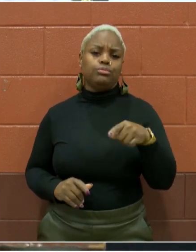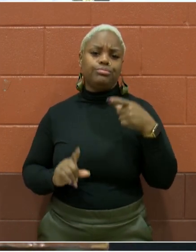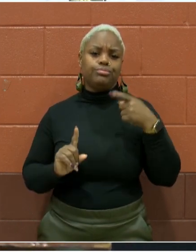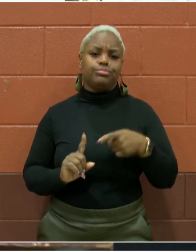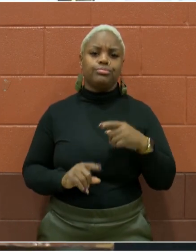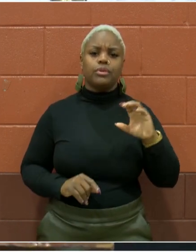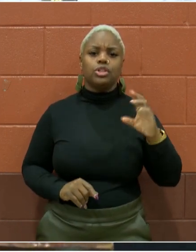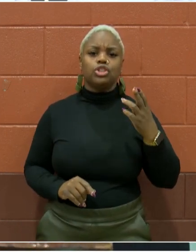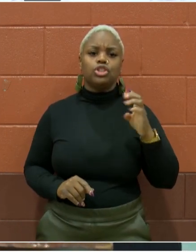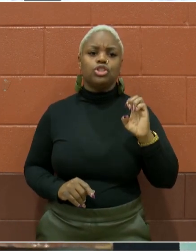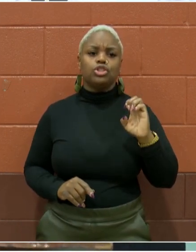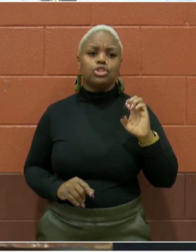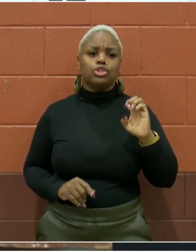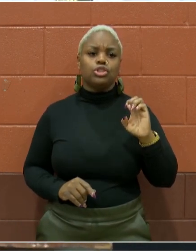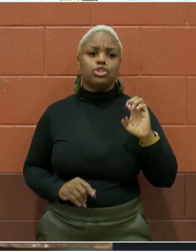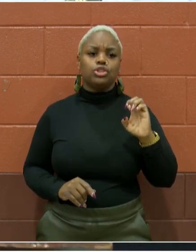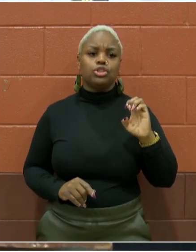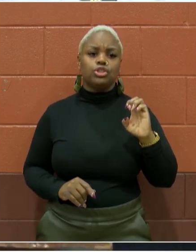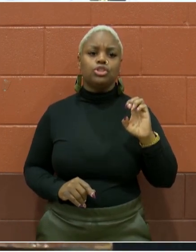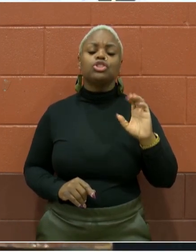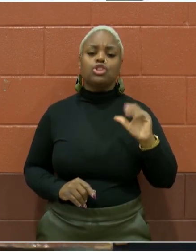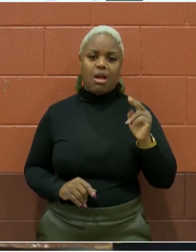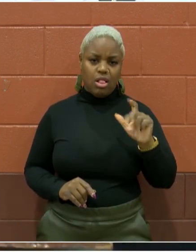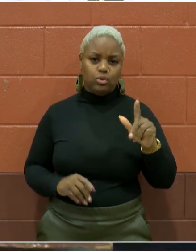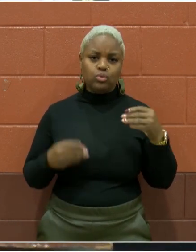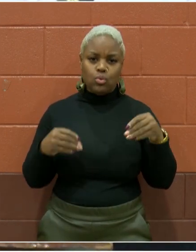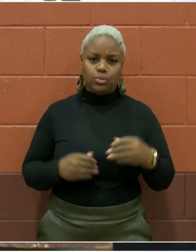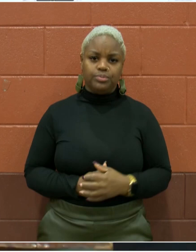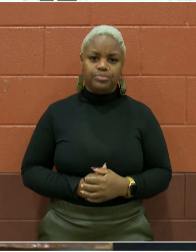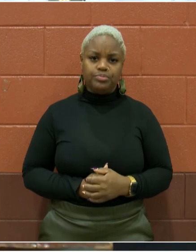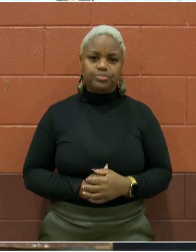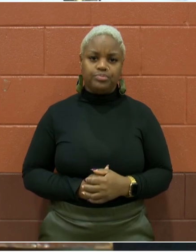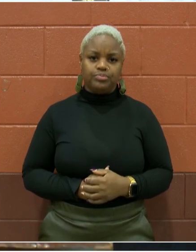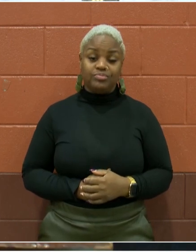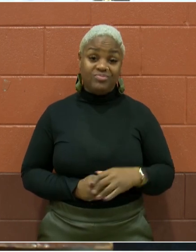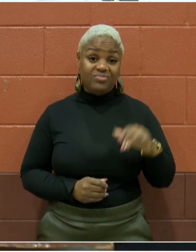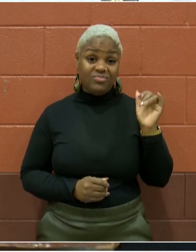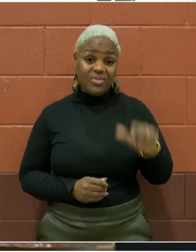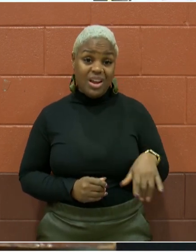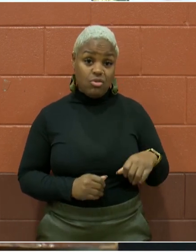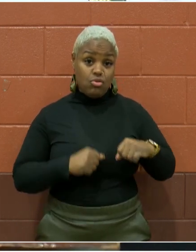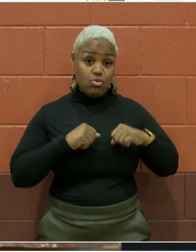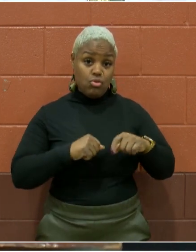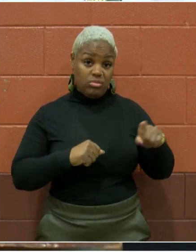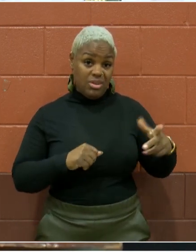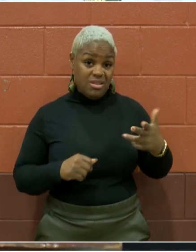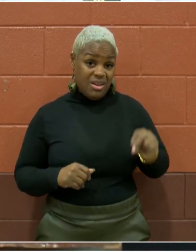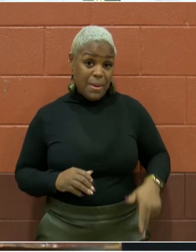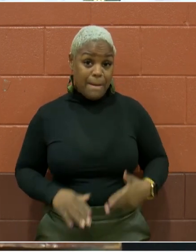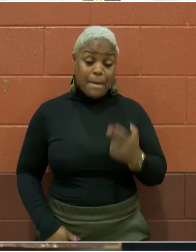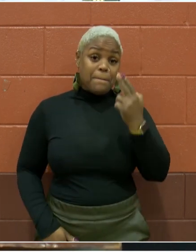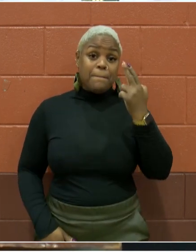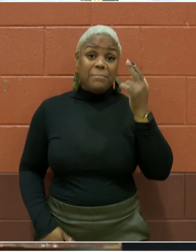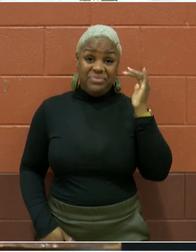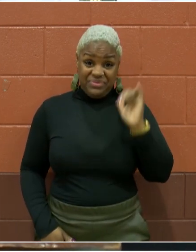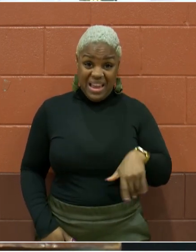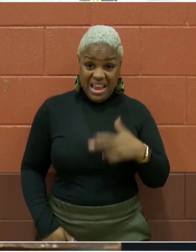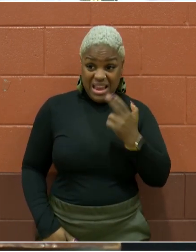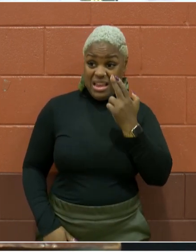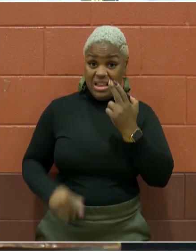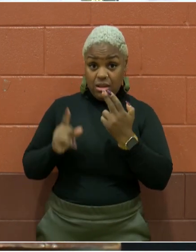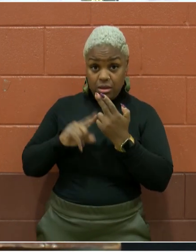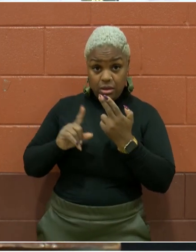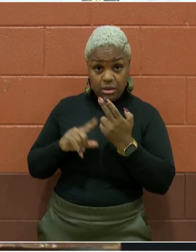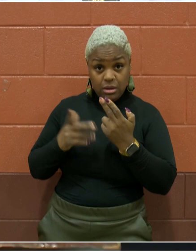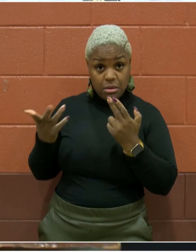story. So the special officer, did he fire his weapon at the suspects or in the air? We heard it was